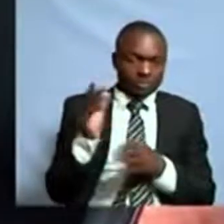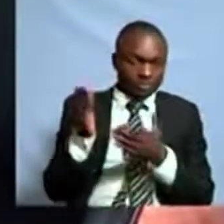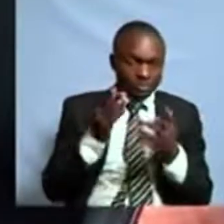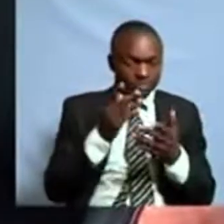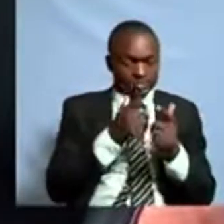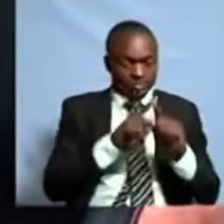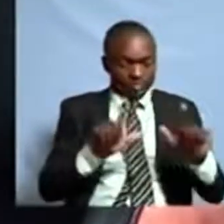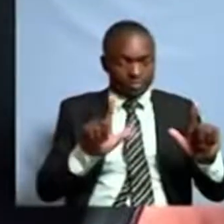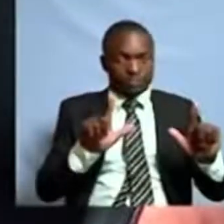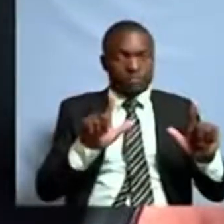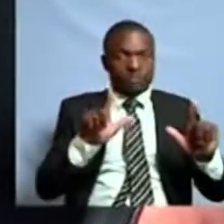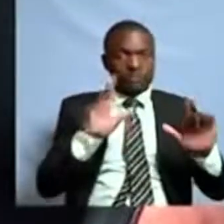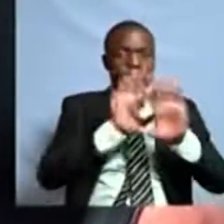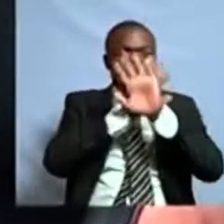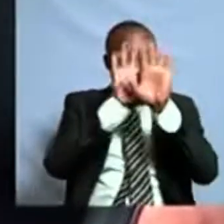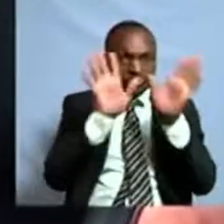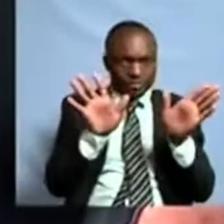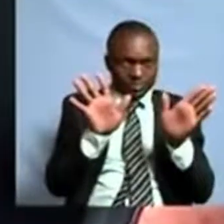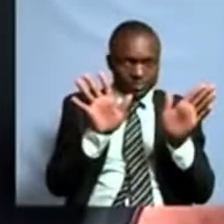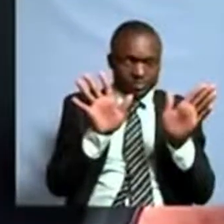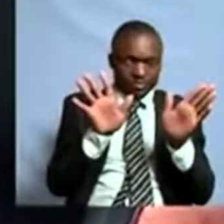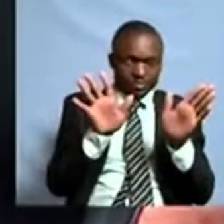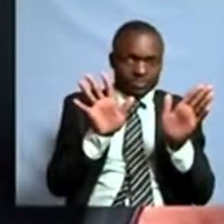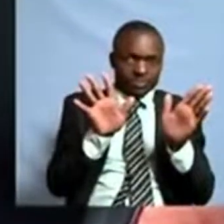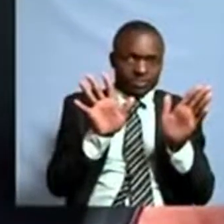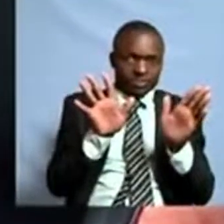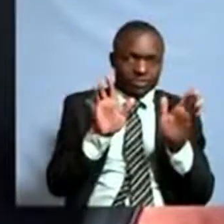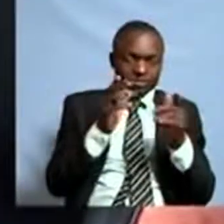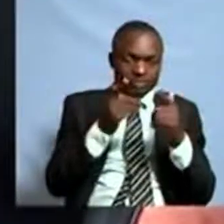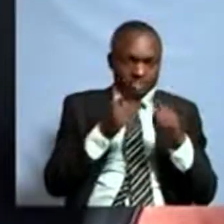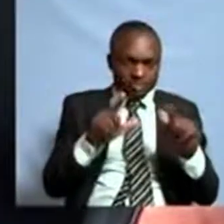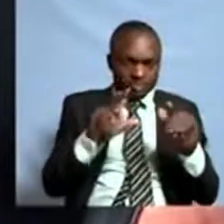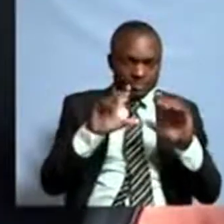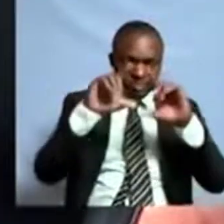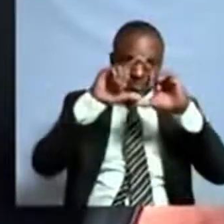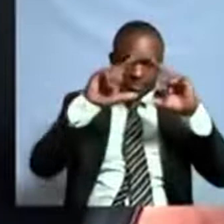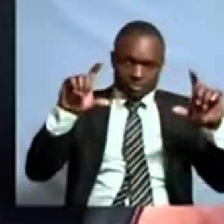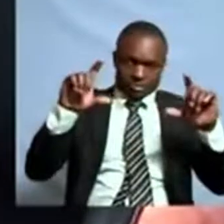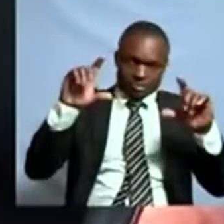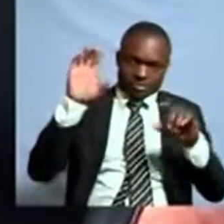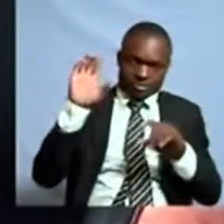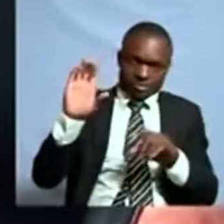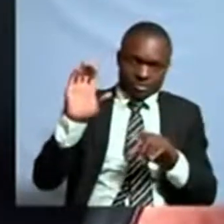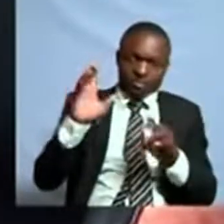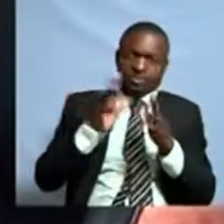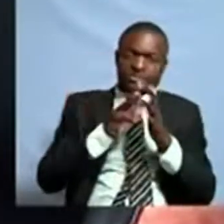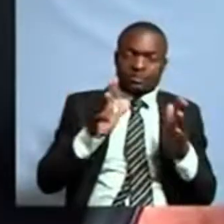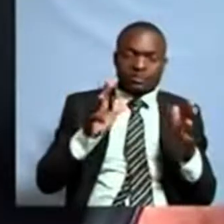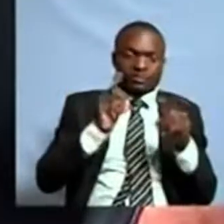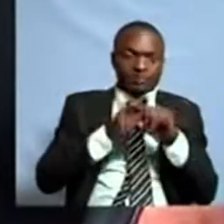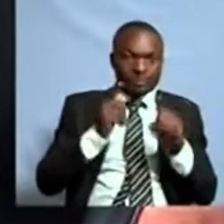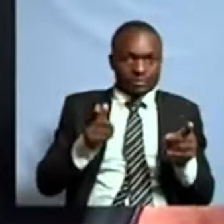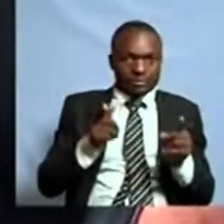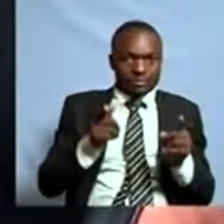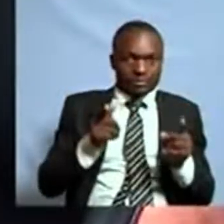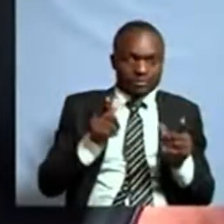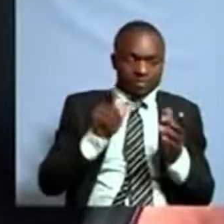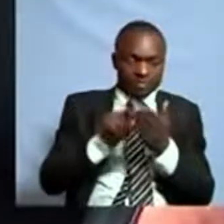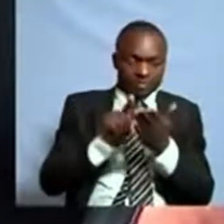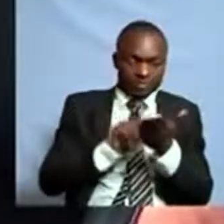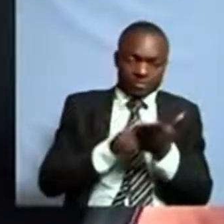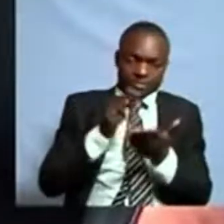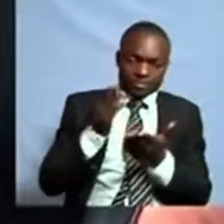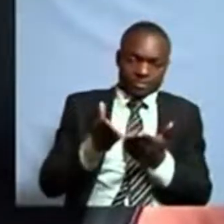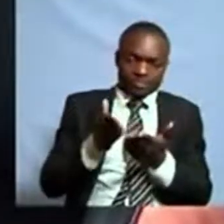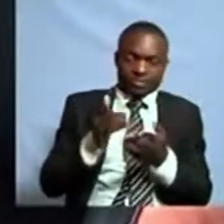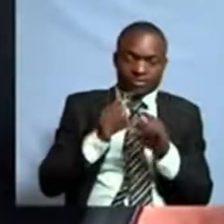be clear, or in relation to subsection or paragraph C, really just to be a lot more careful about the legal implications of that. But